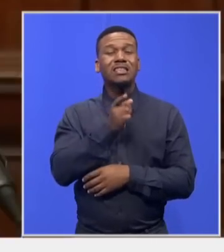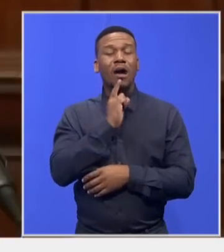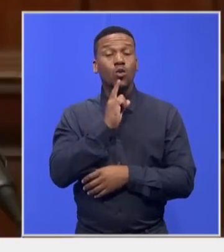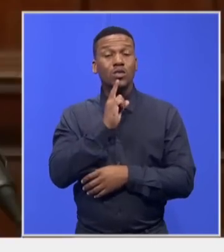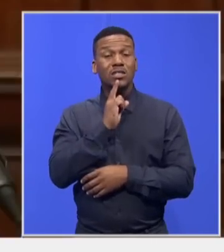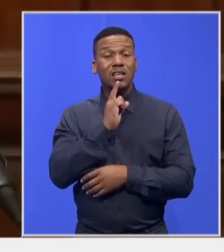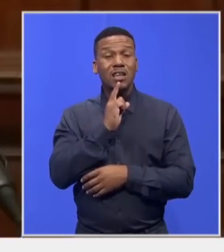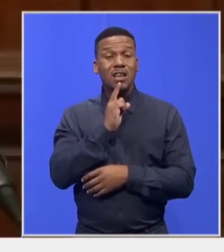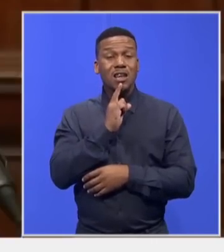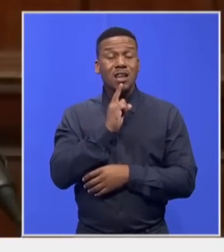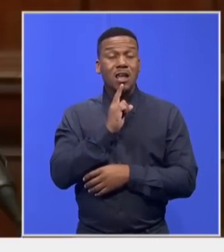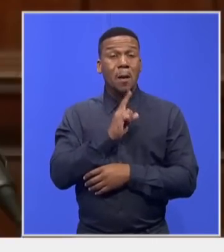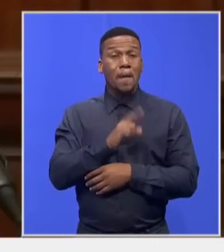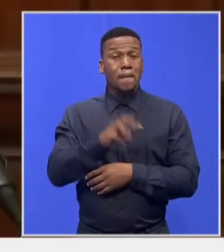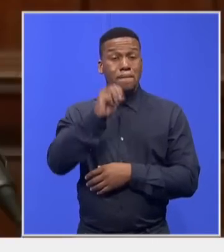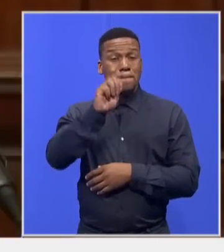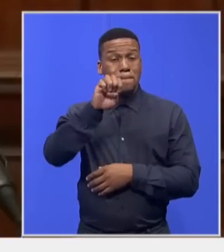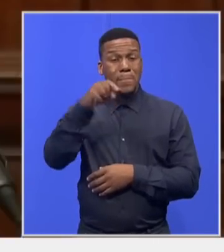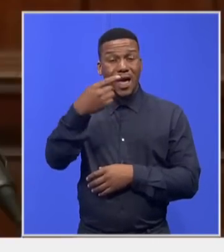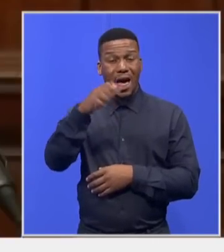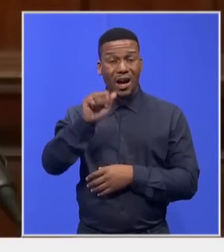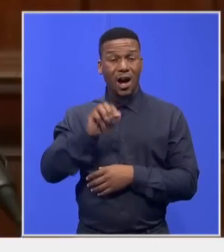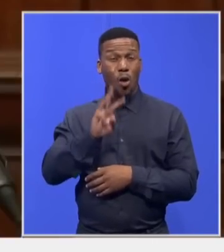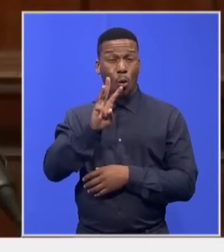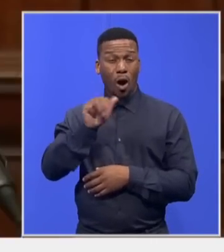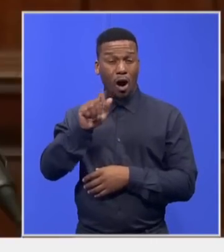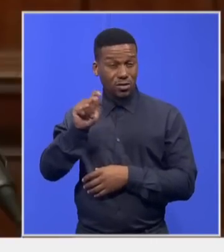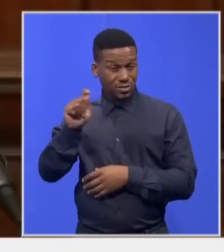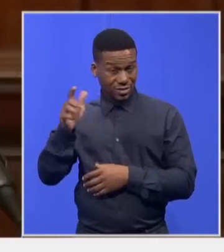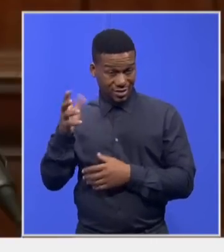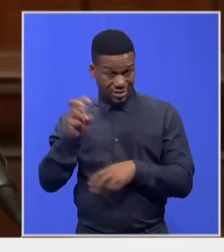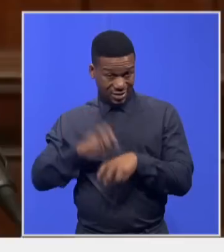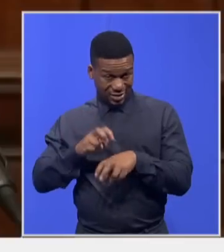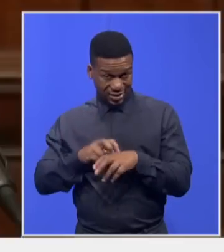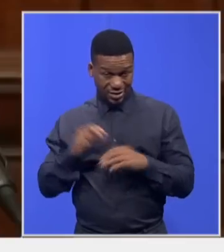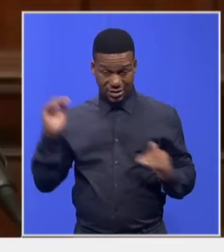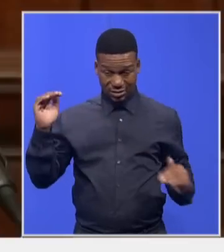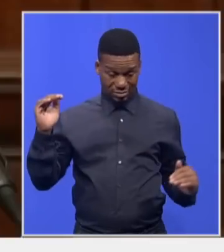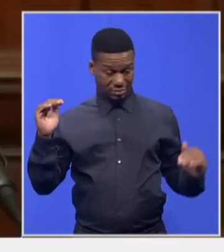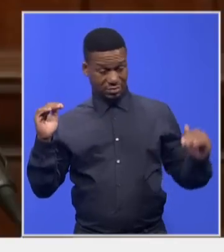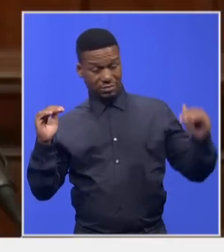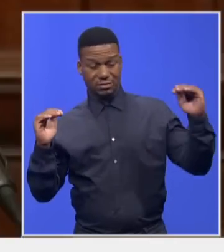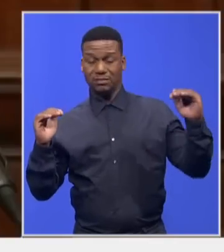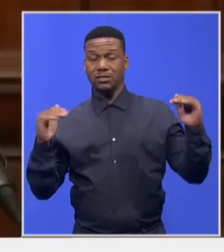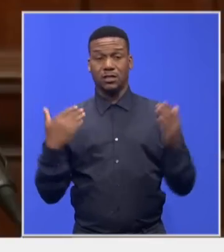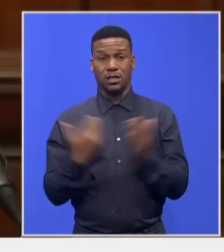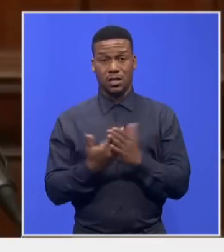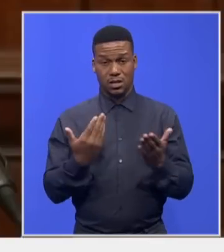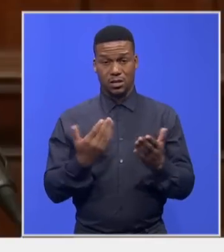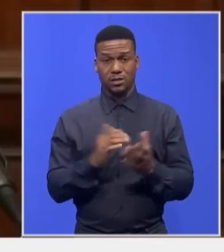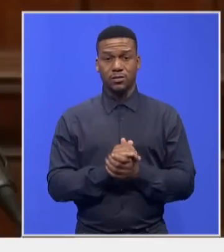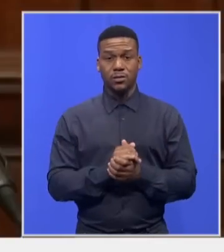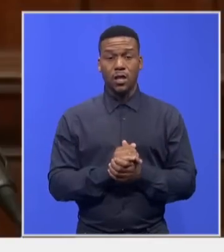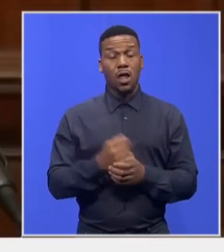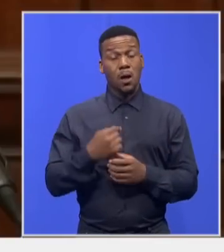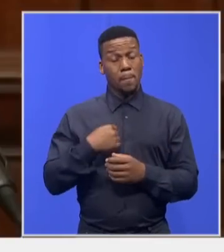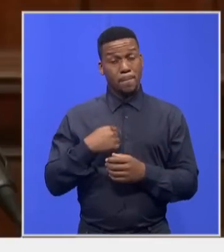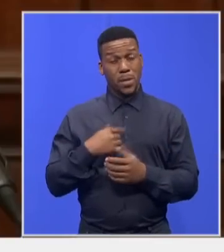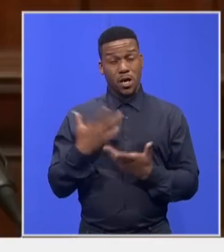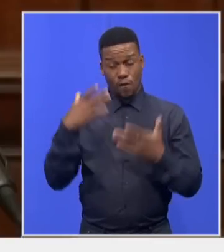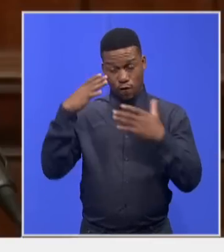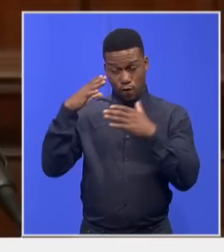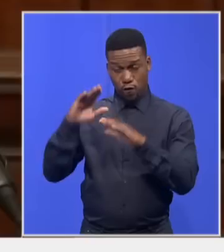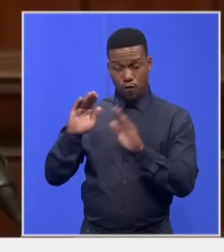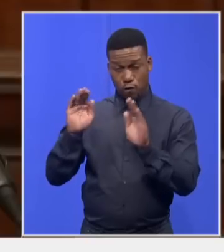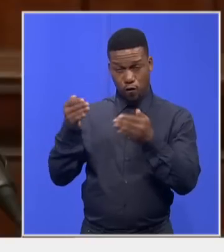this gap. And this is a determination made on summer conditions. I make the point around summer conditions because on